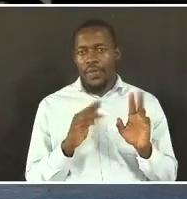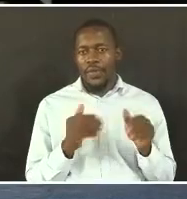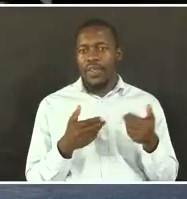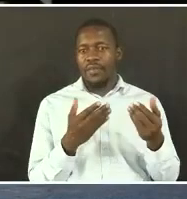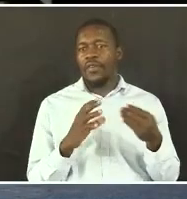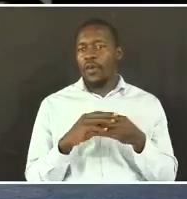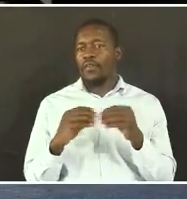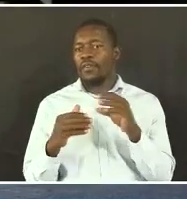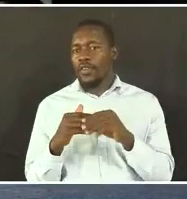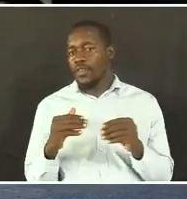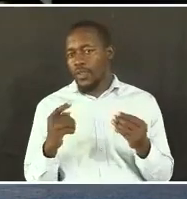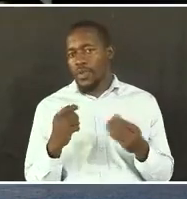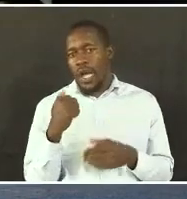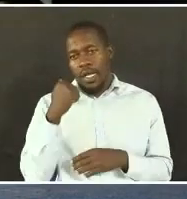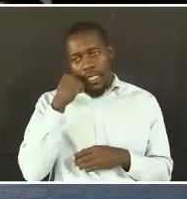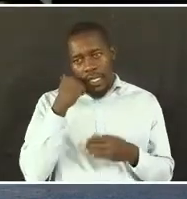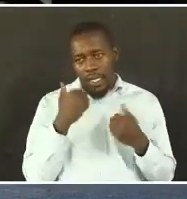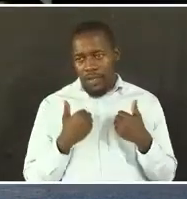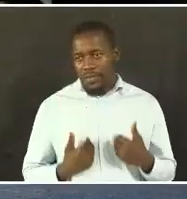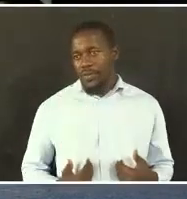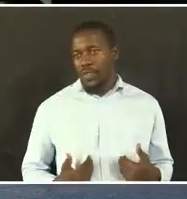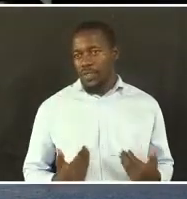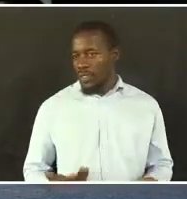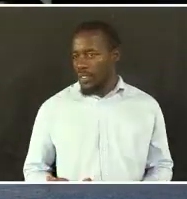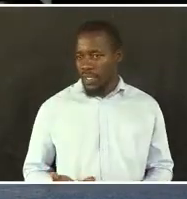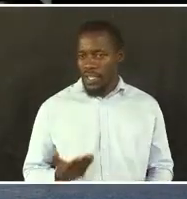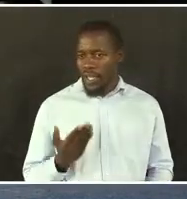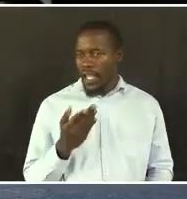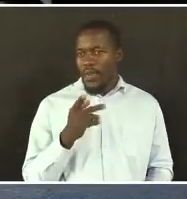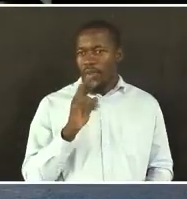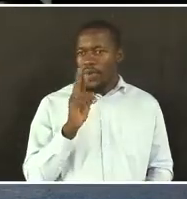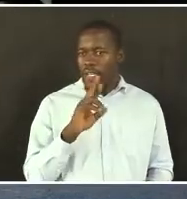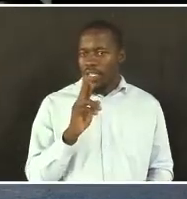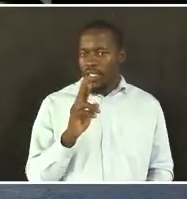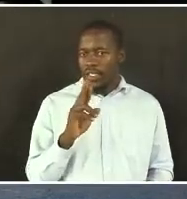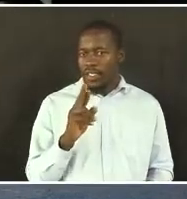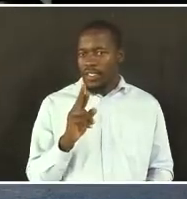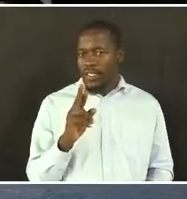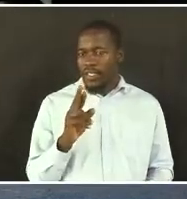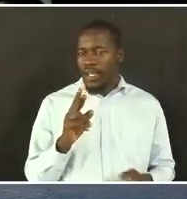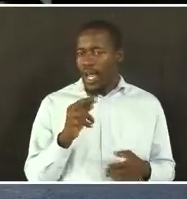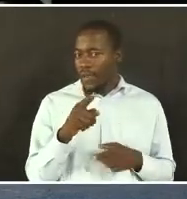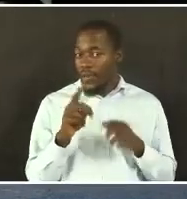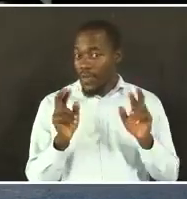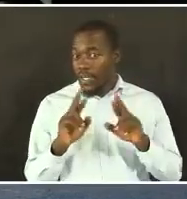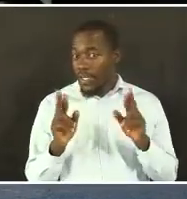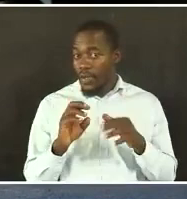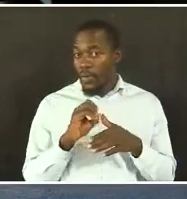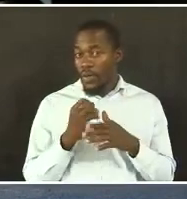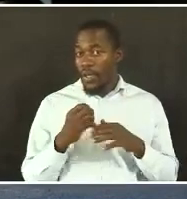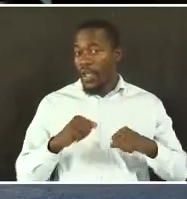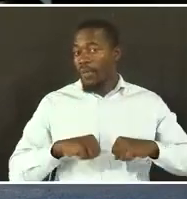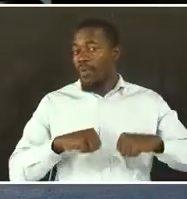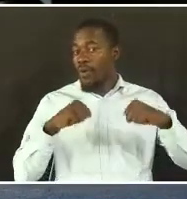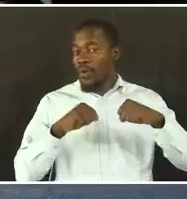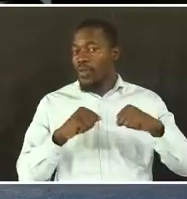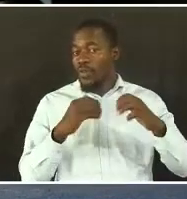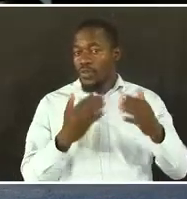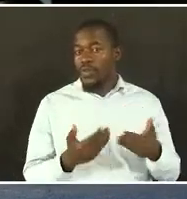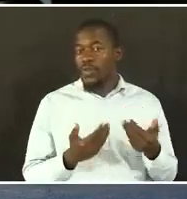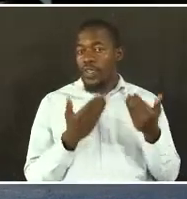of distress to the patient, to the bereaved, to the dying, you know? Are you able to offer and